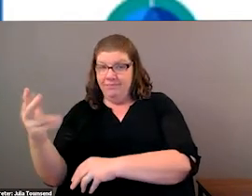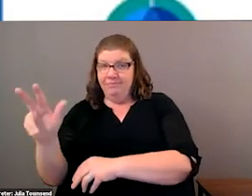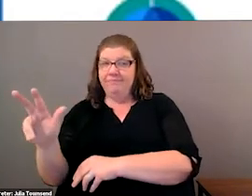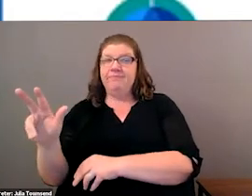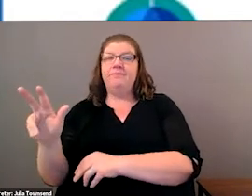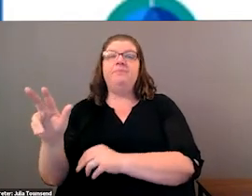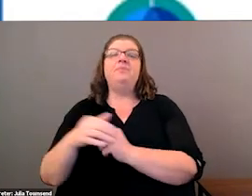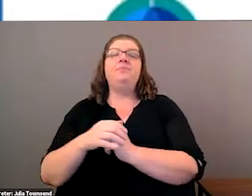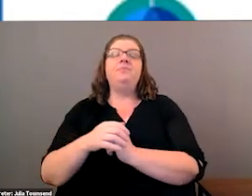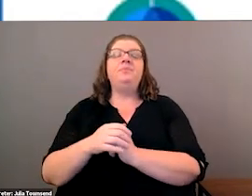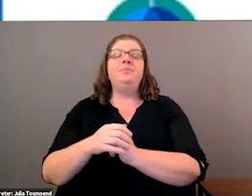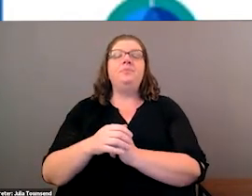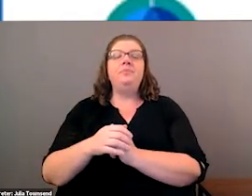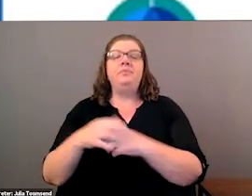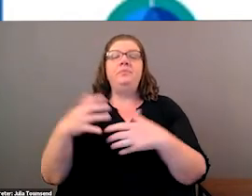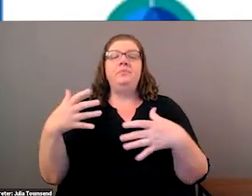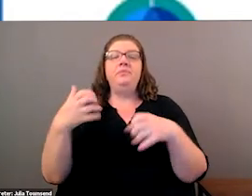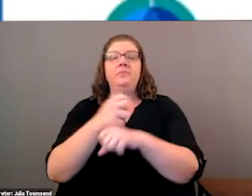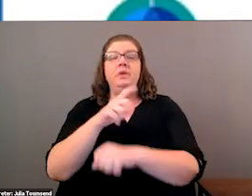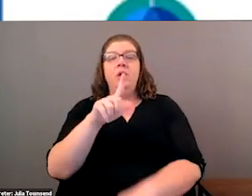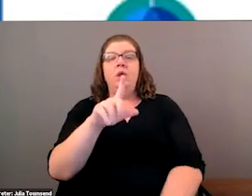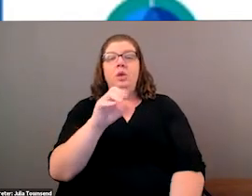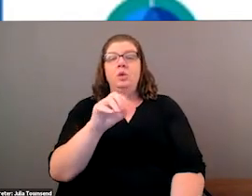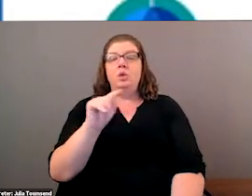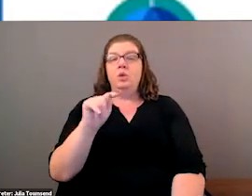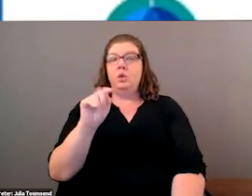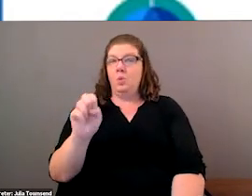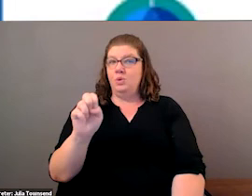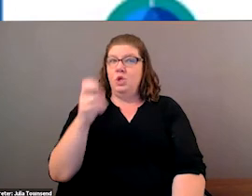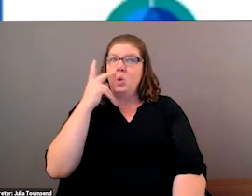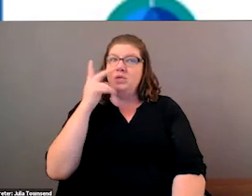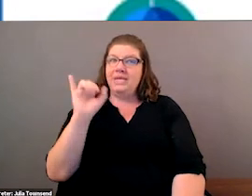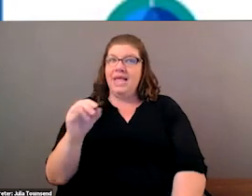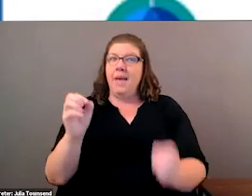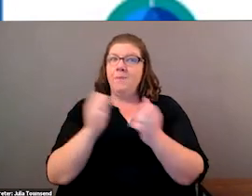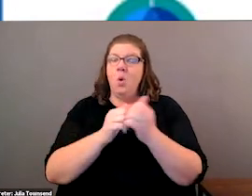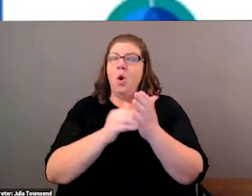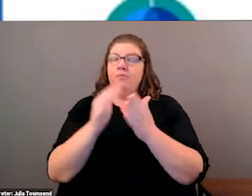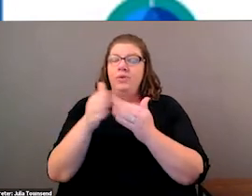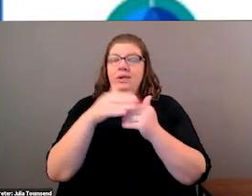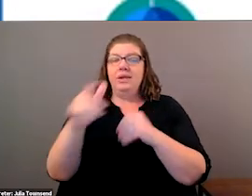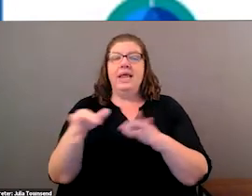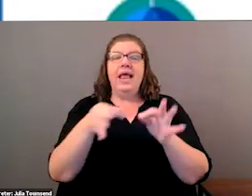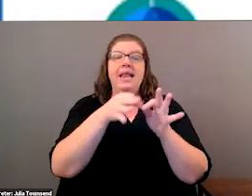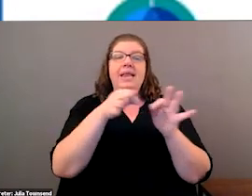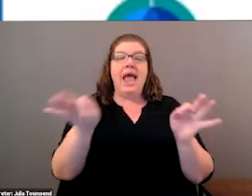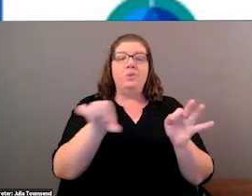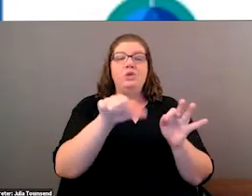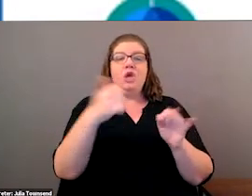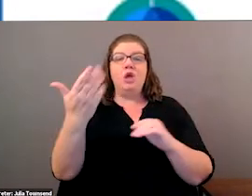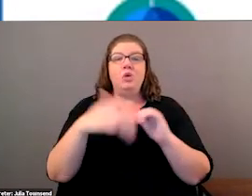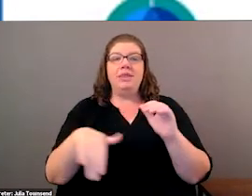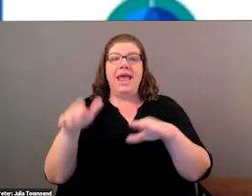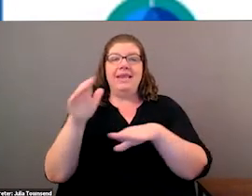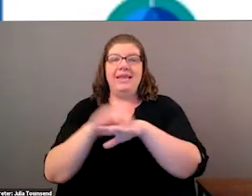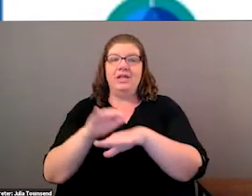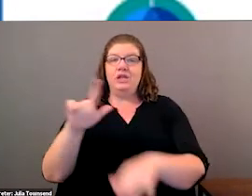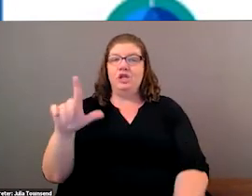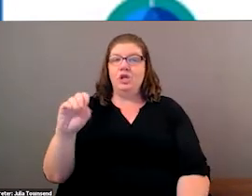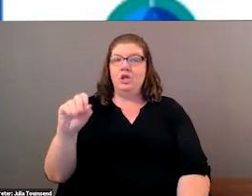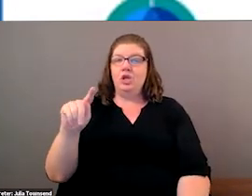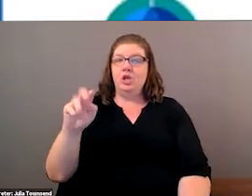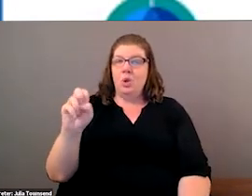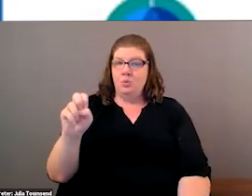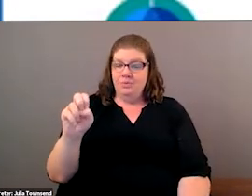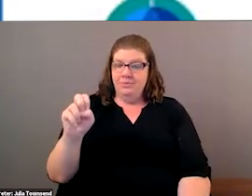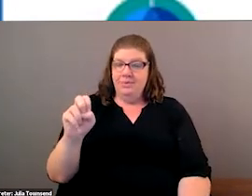You'll see this abbreviation LOTE a lot more after tonight. It stands for language other than English, not required currently